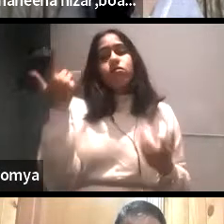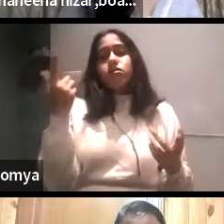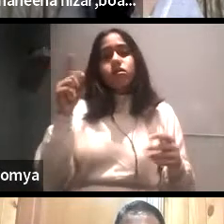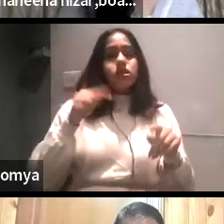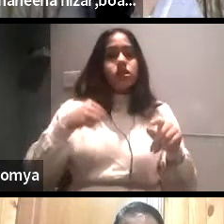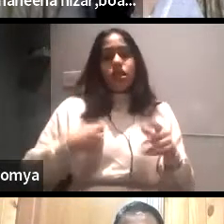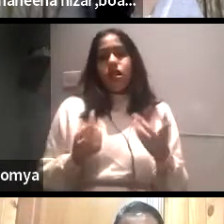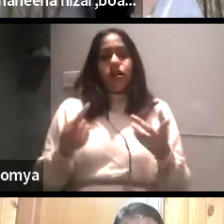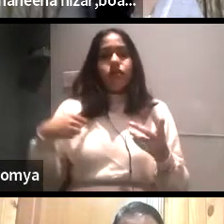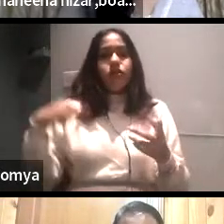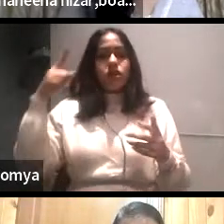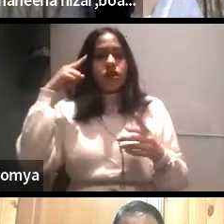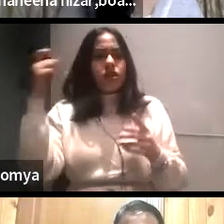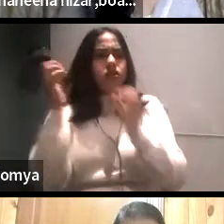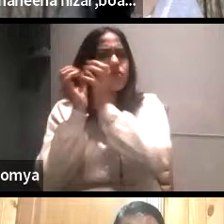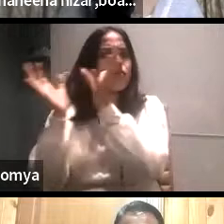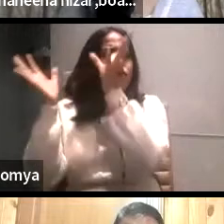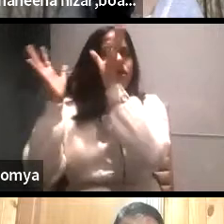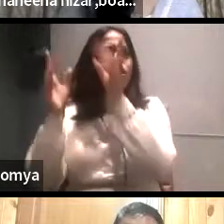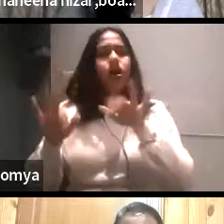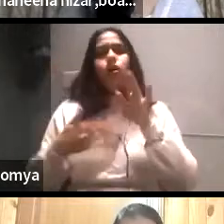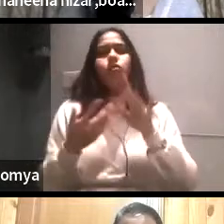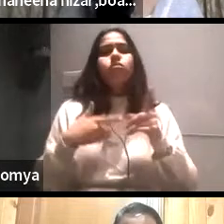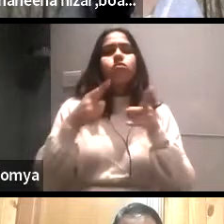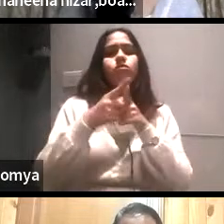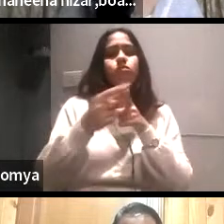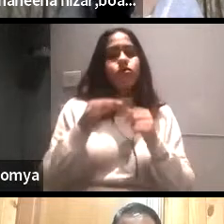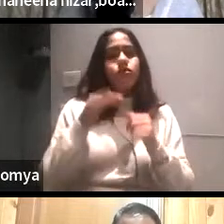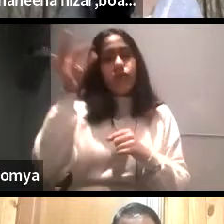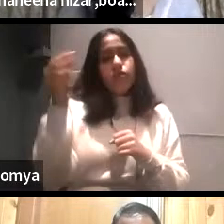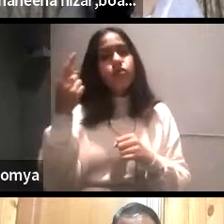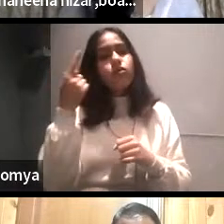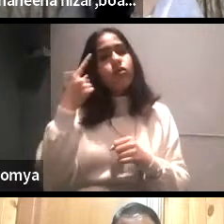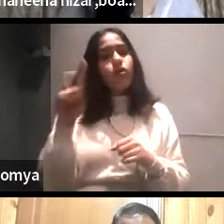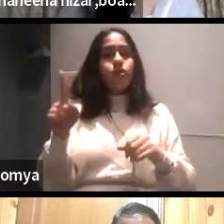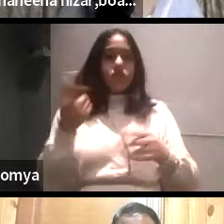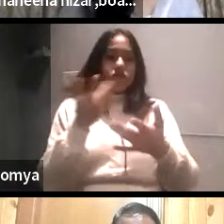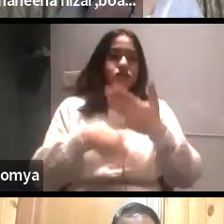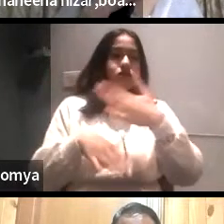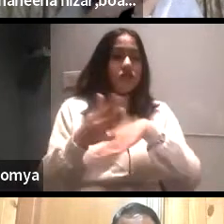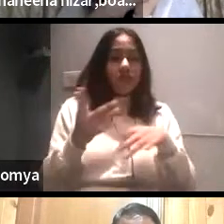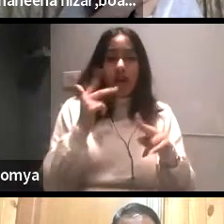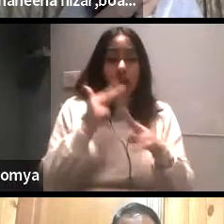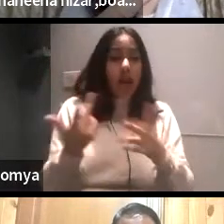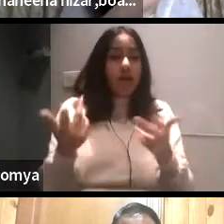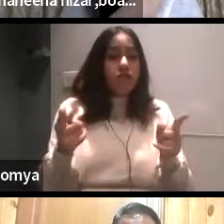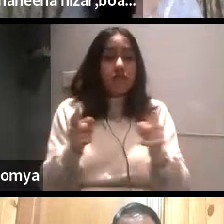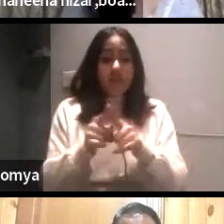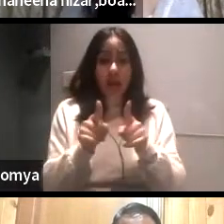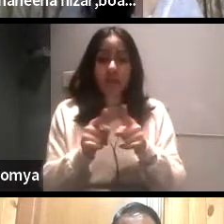as I ever was. And I often say to people, don't